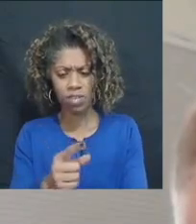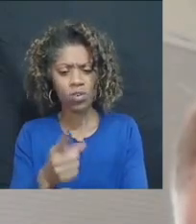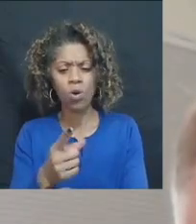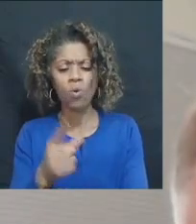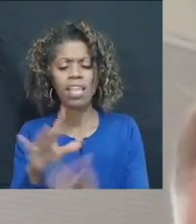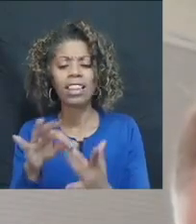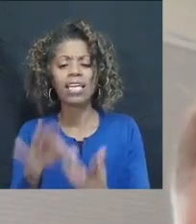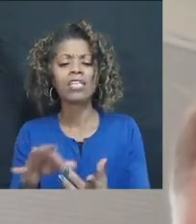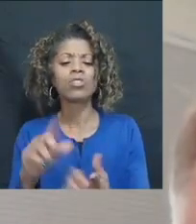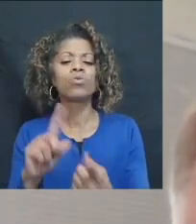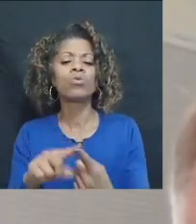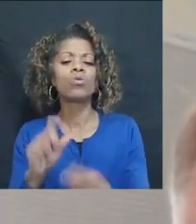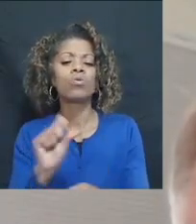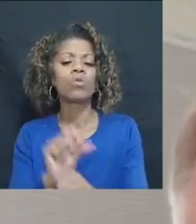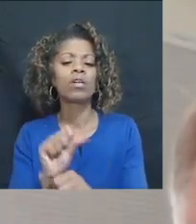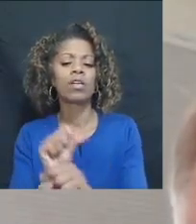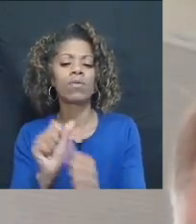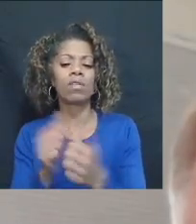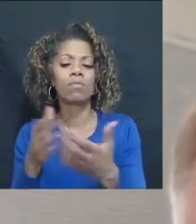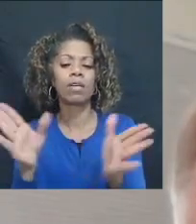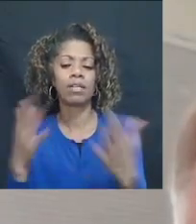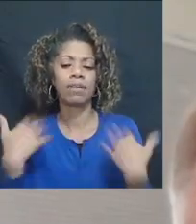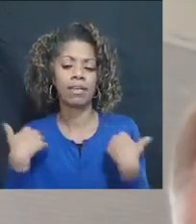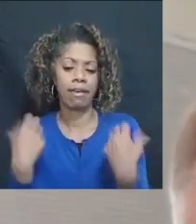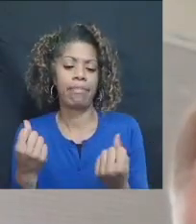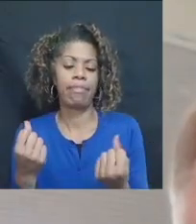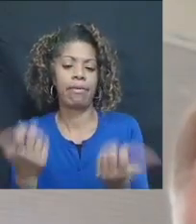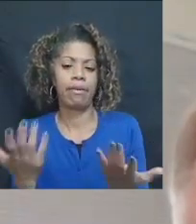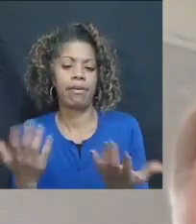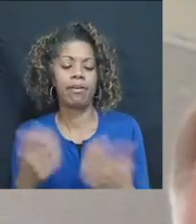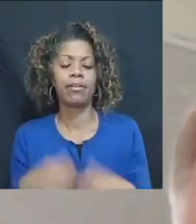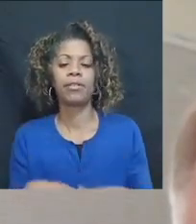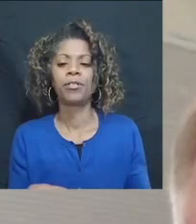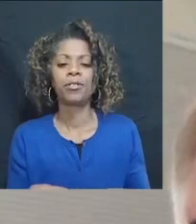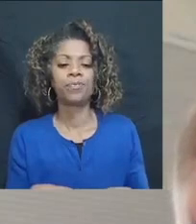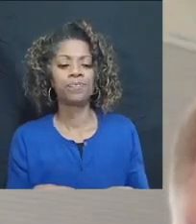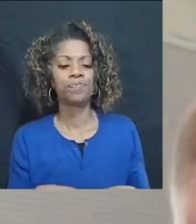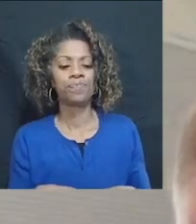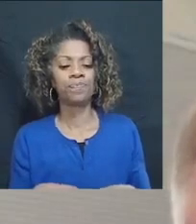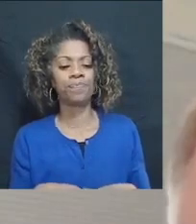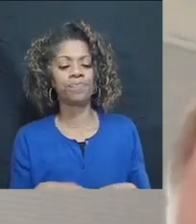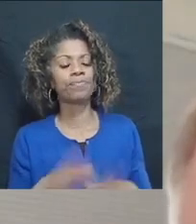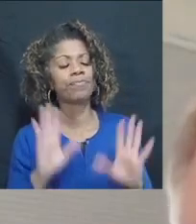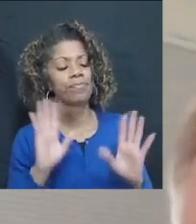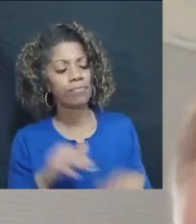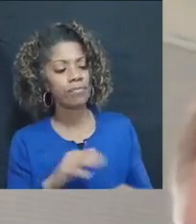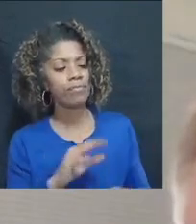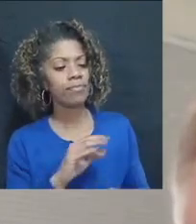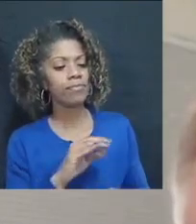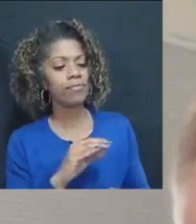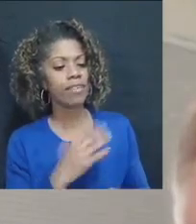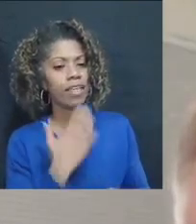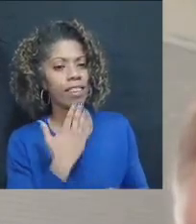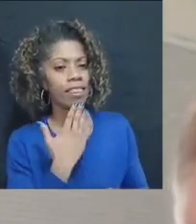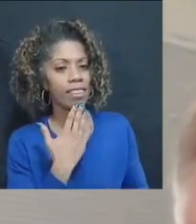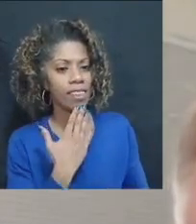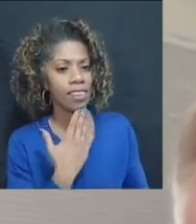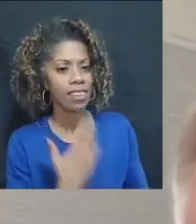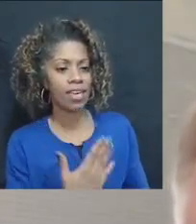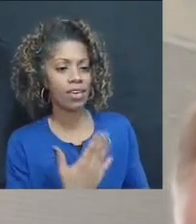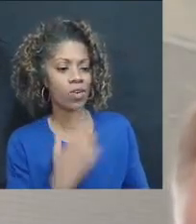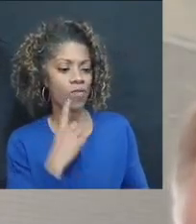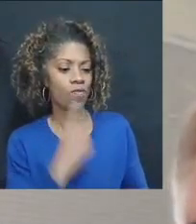Yes. So Matt, first of all, thank you for all your service as a board member. You've really been a remarkable